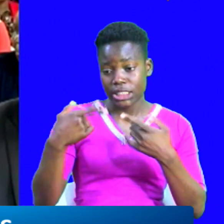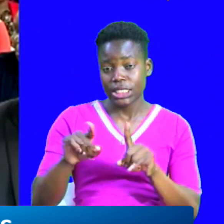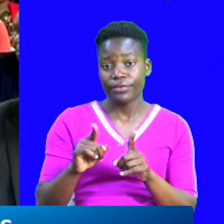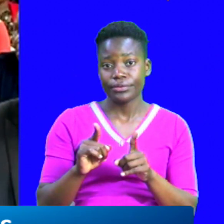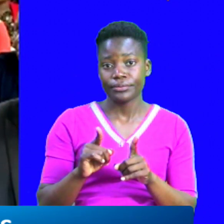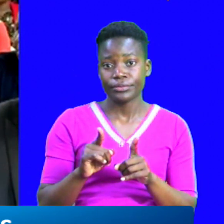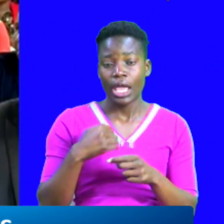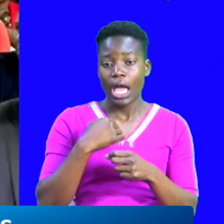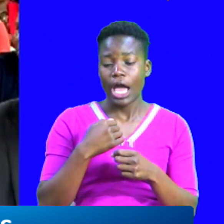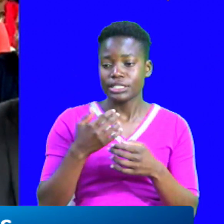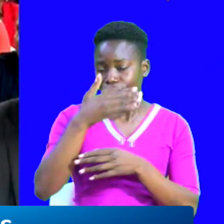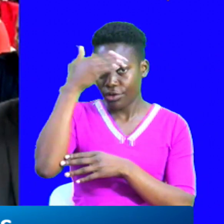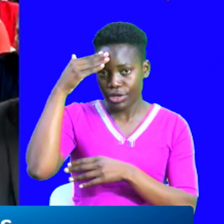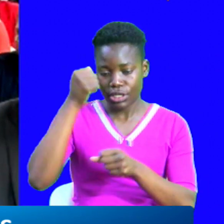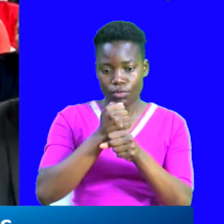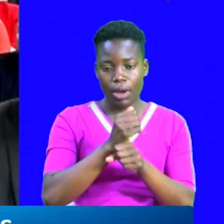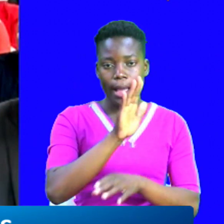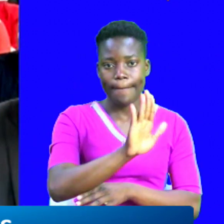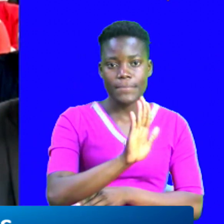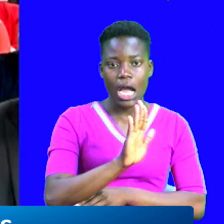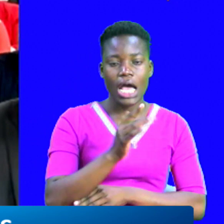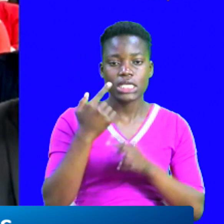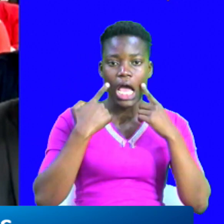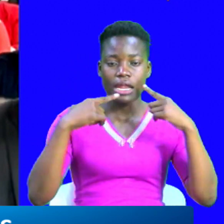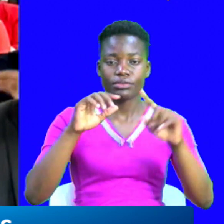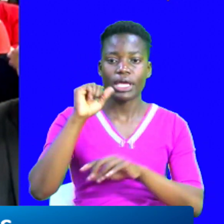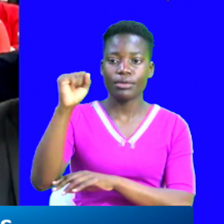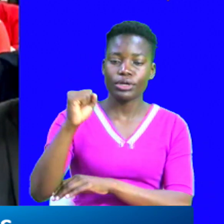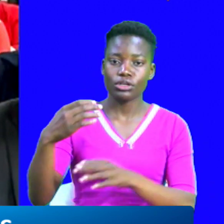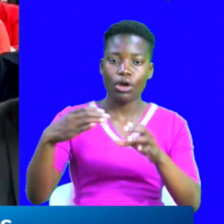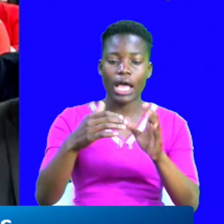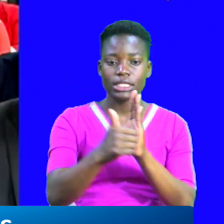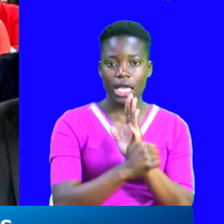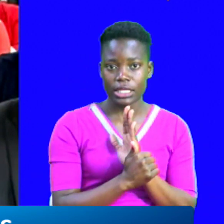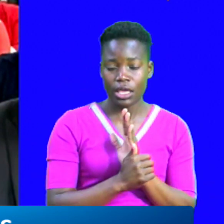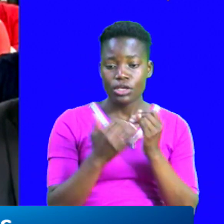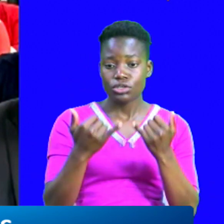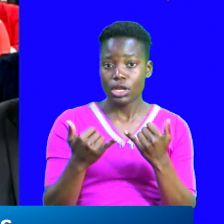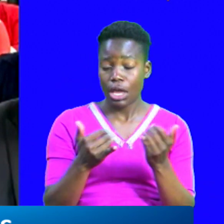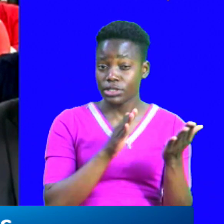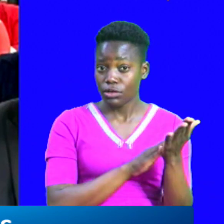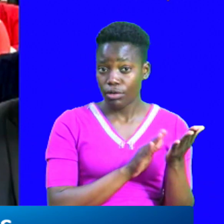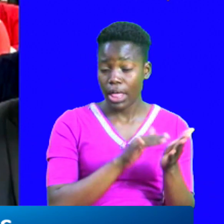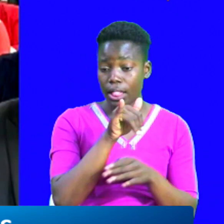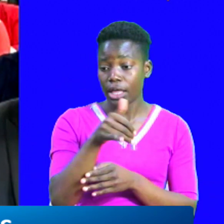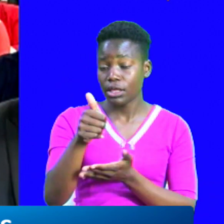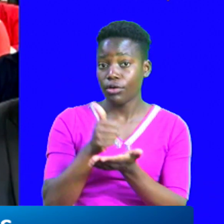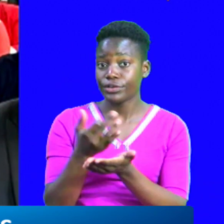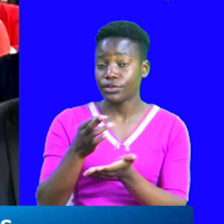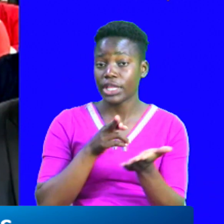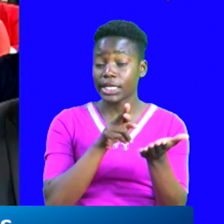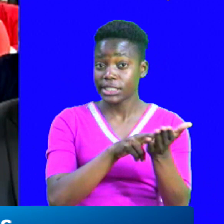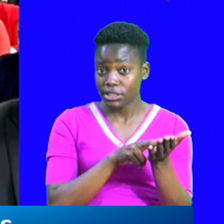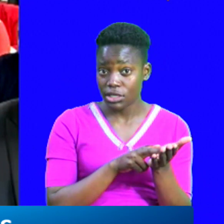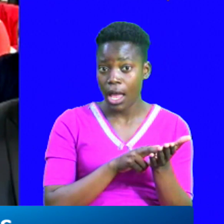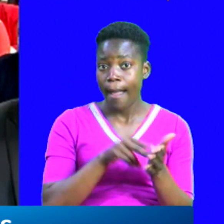her functions as decreed by the Political Parties Act. It is therefore a recommendation that the Office of the Registrar